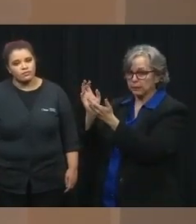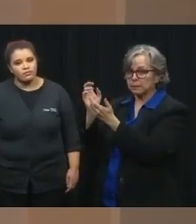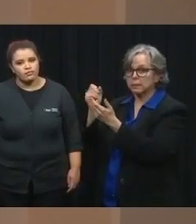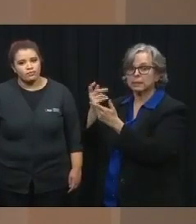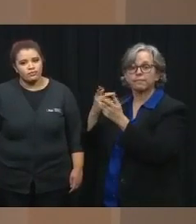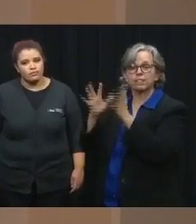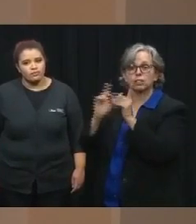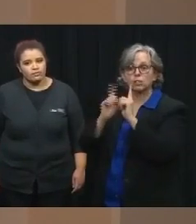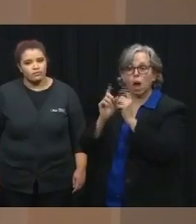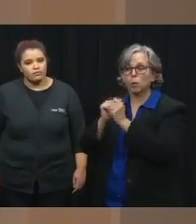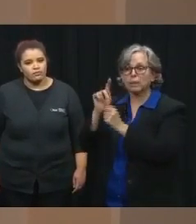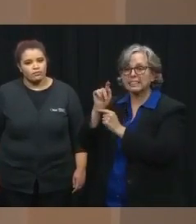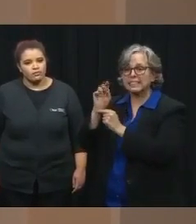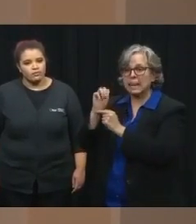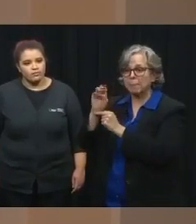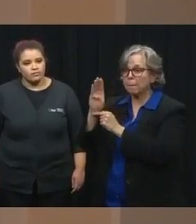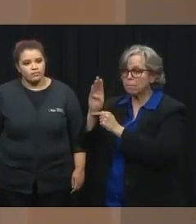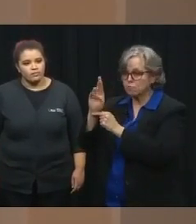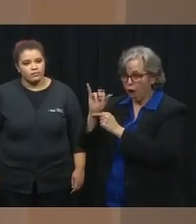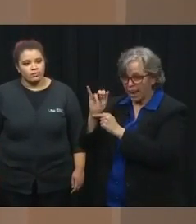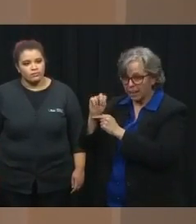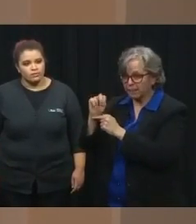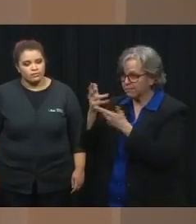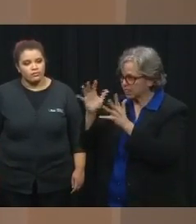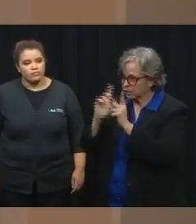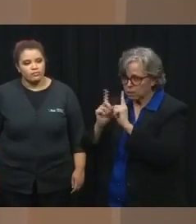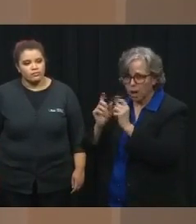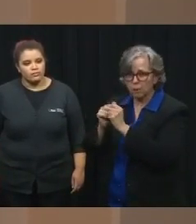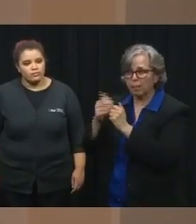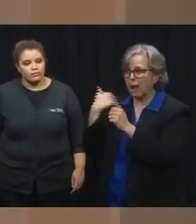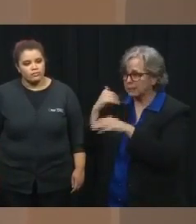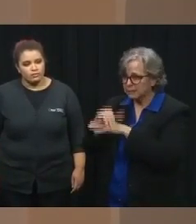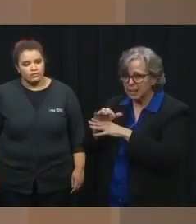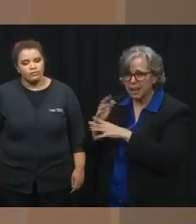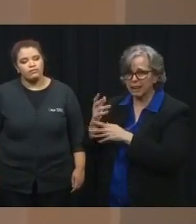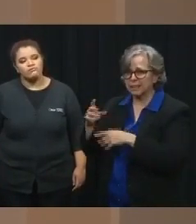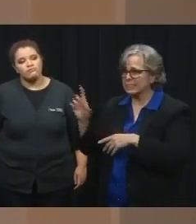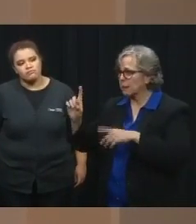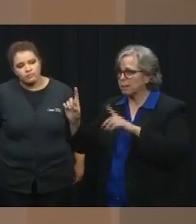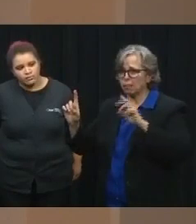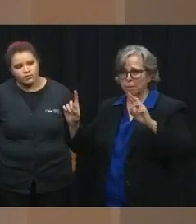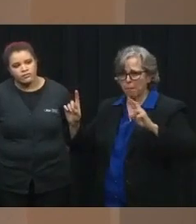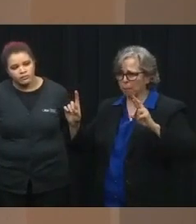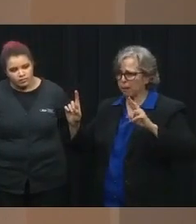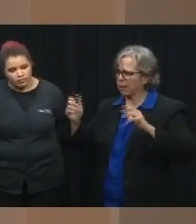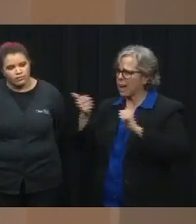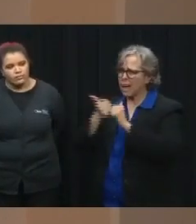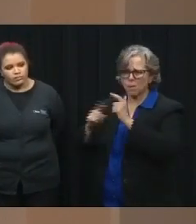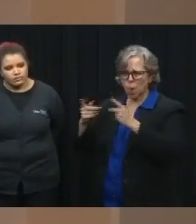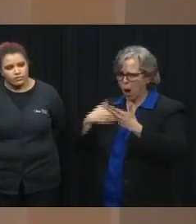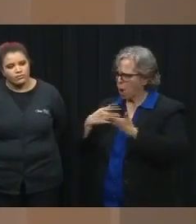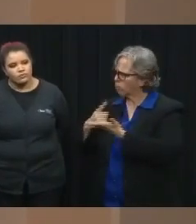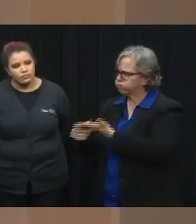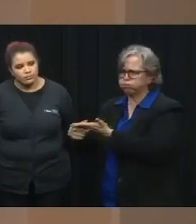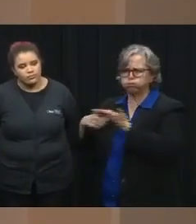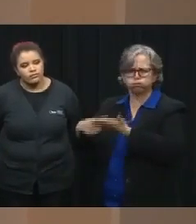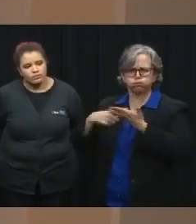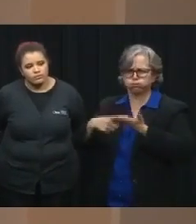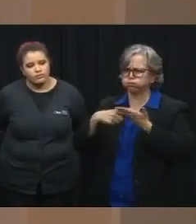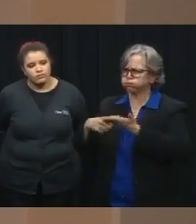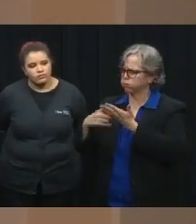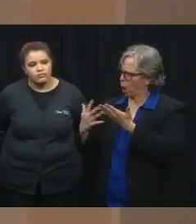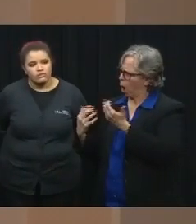to Democrats, Republicans. Everybody is really supportive of what we need from them. So I thank our congressional delegation, Republicans